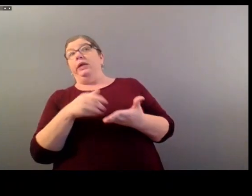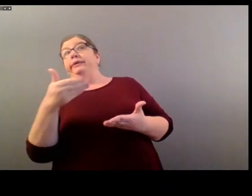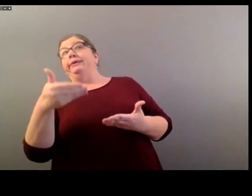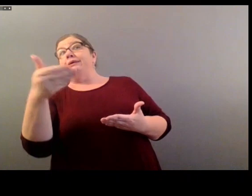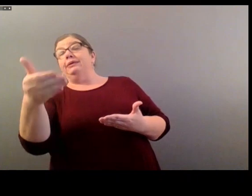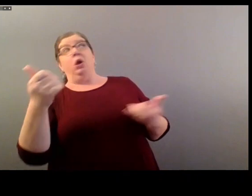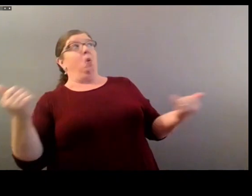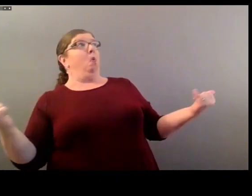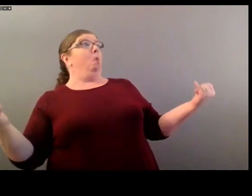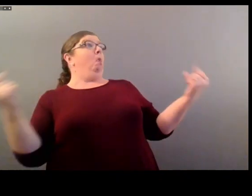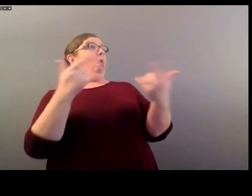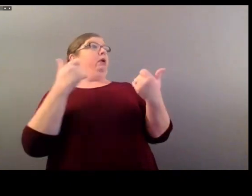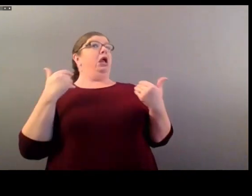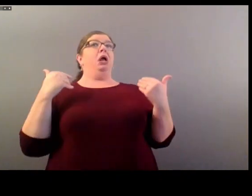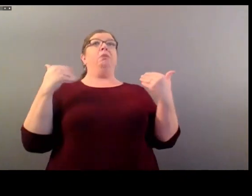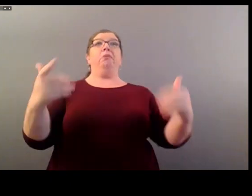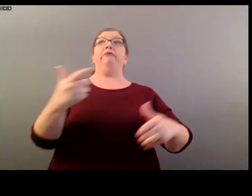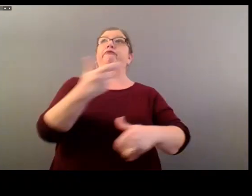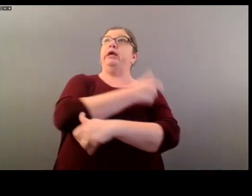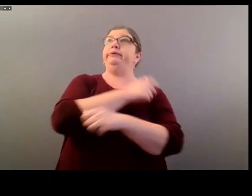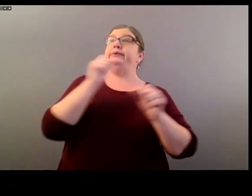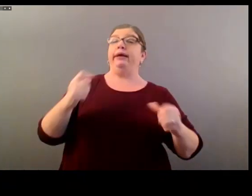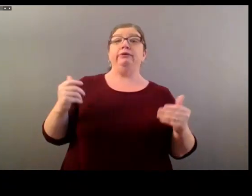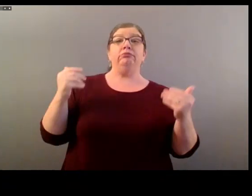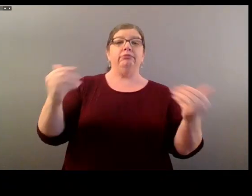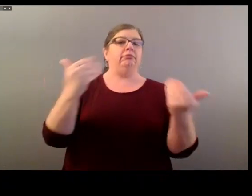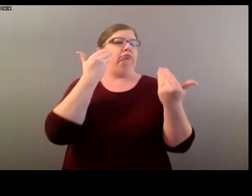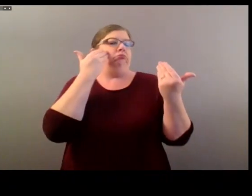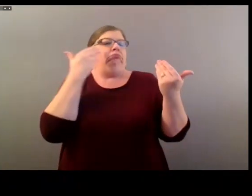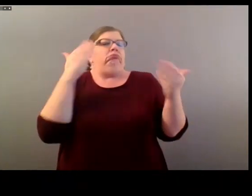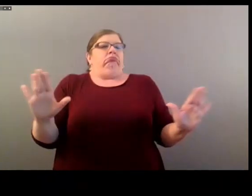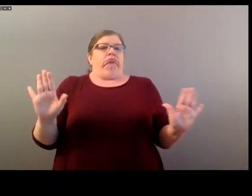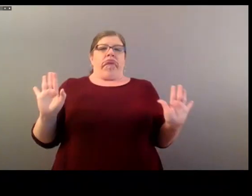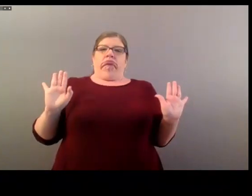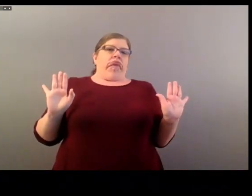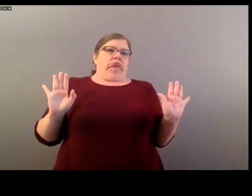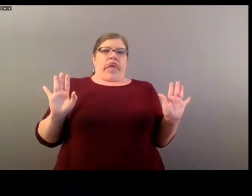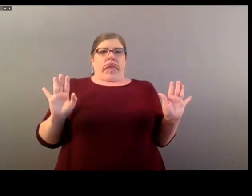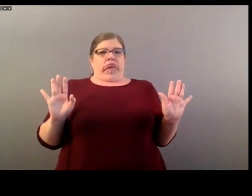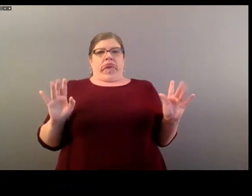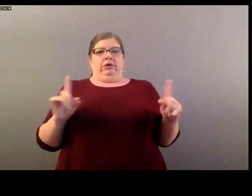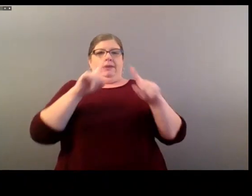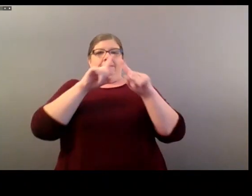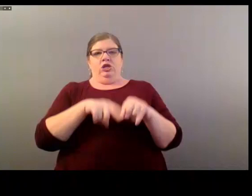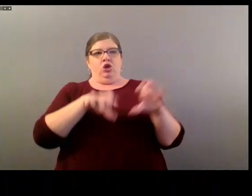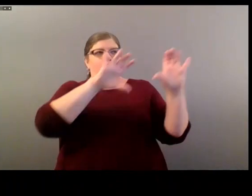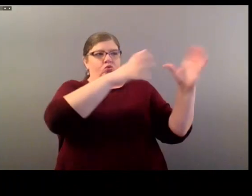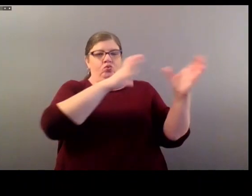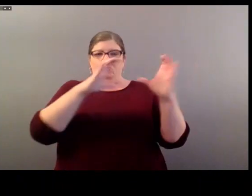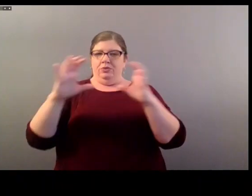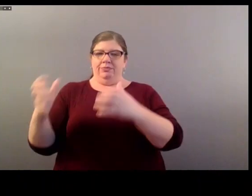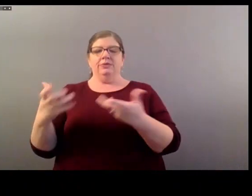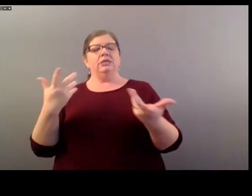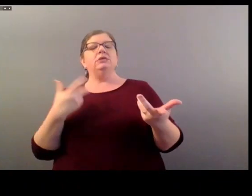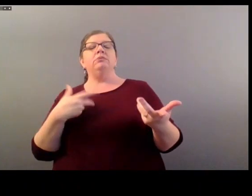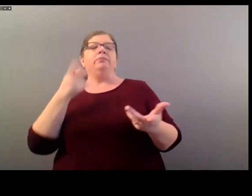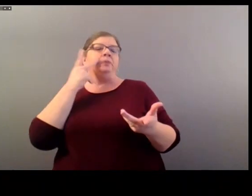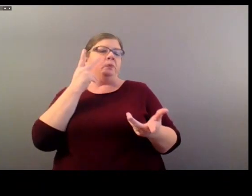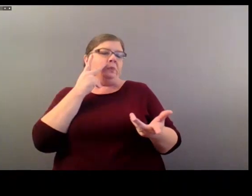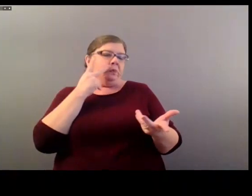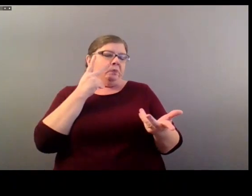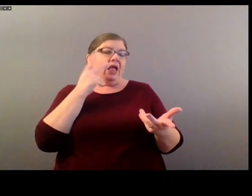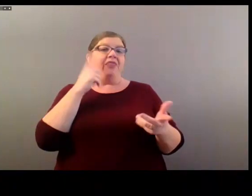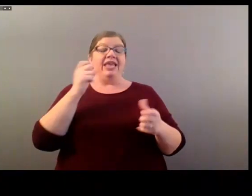will be able to get the vaccine in the eligibility group, just because I think that the